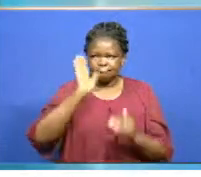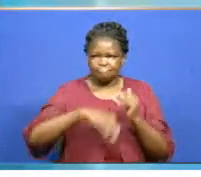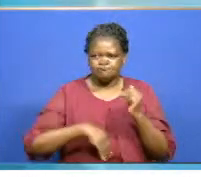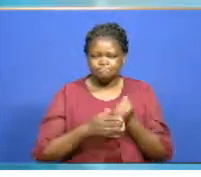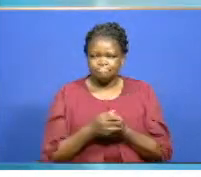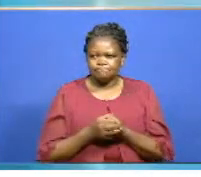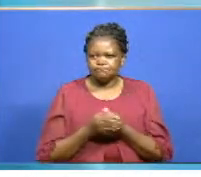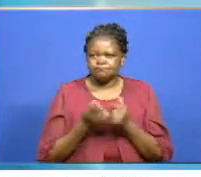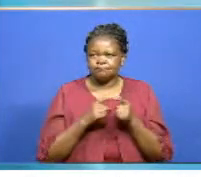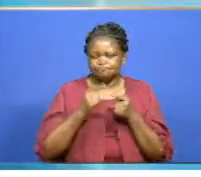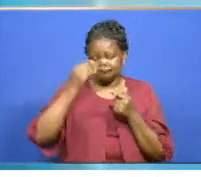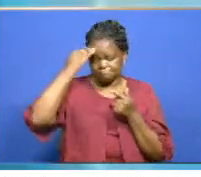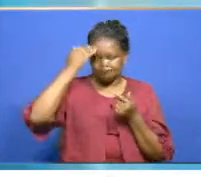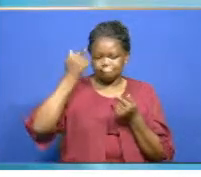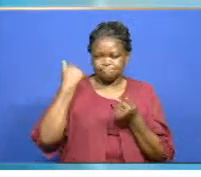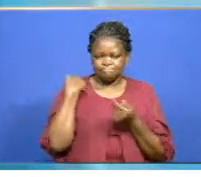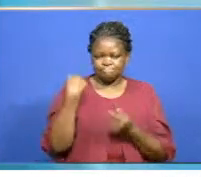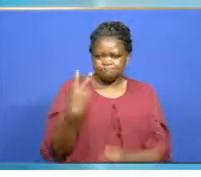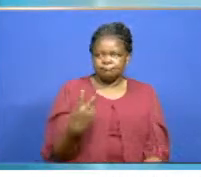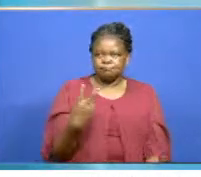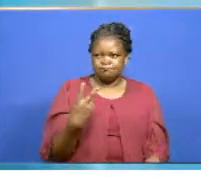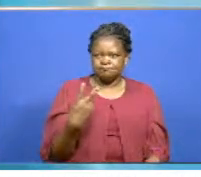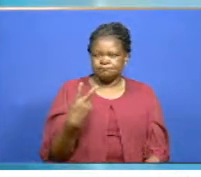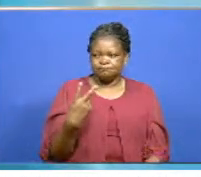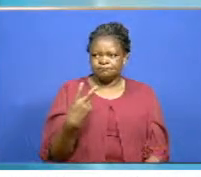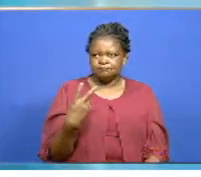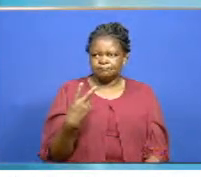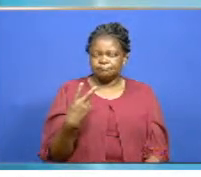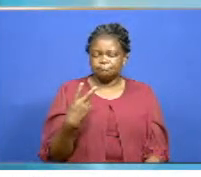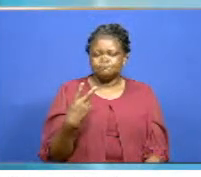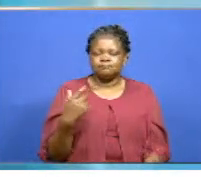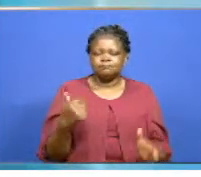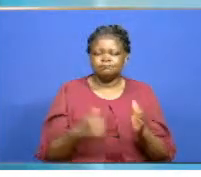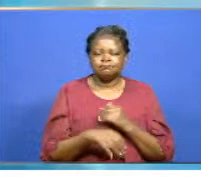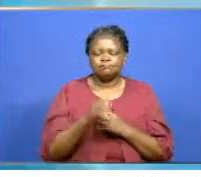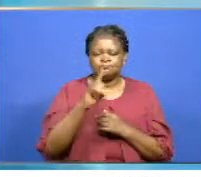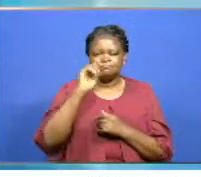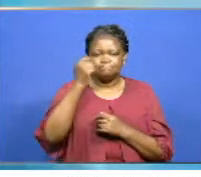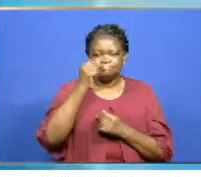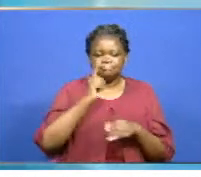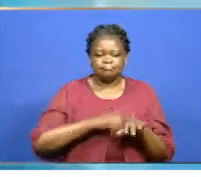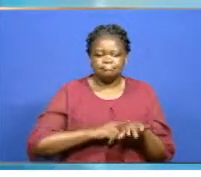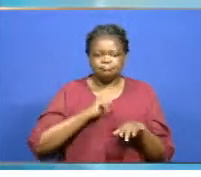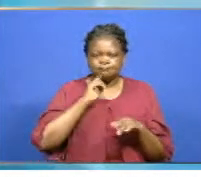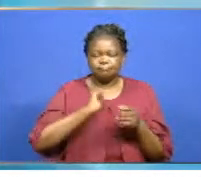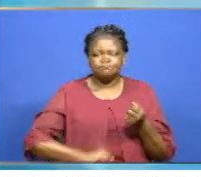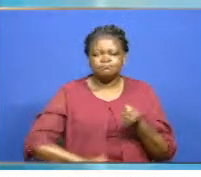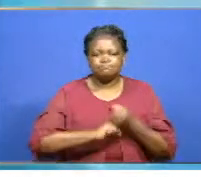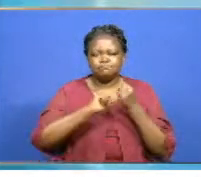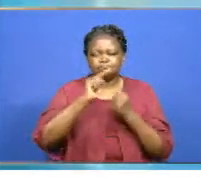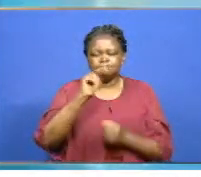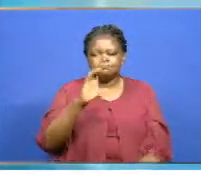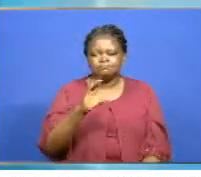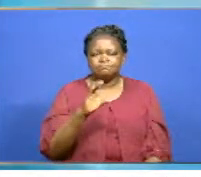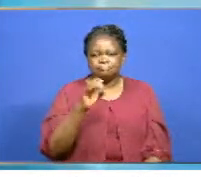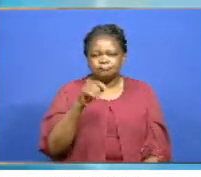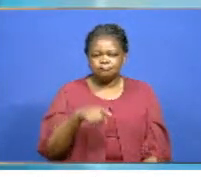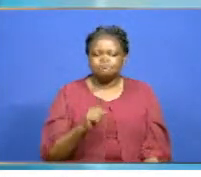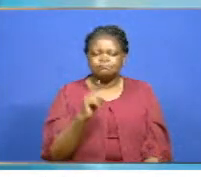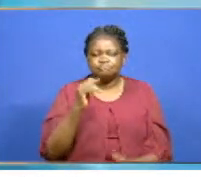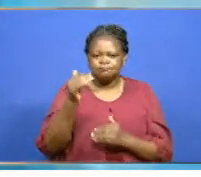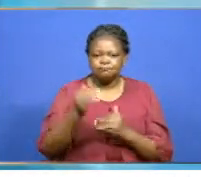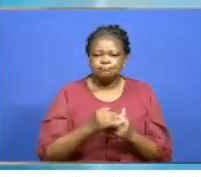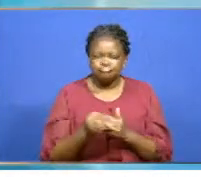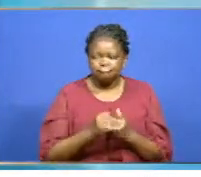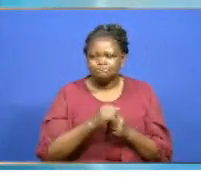you know, he was number 2 running on Ford Kenya. So when Ford Kenya said it's supporting ANC, he was almost going